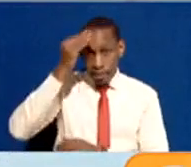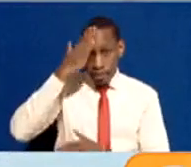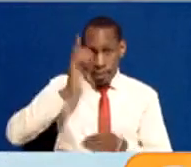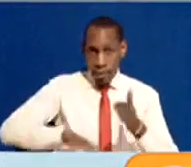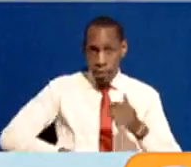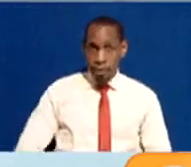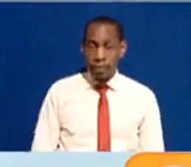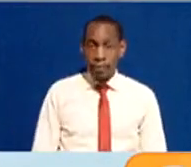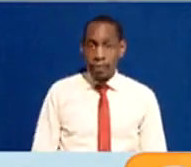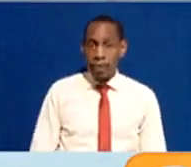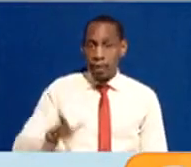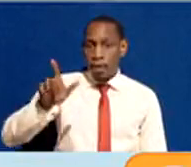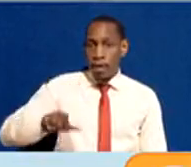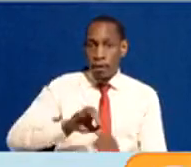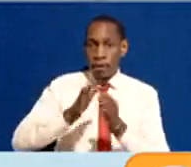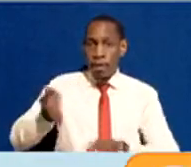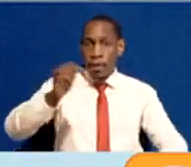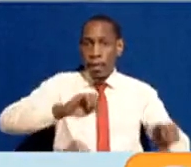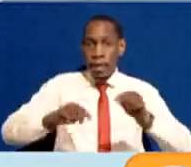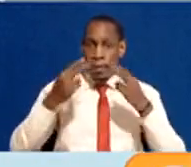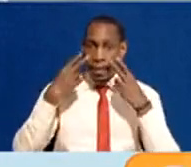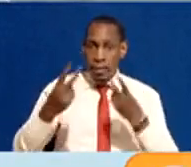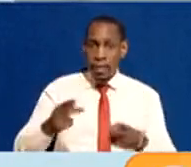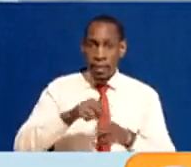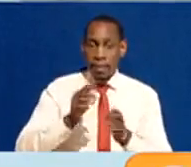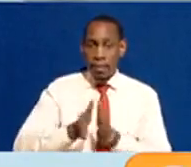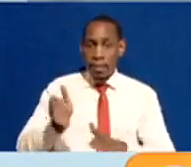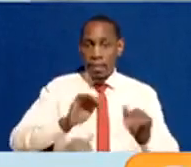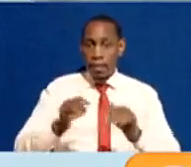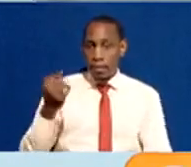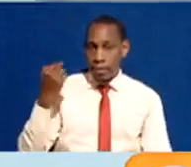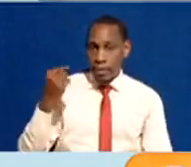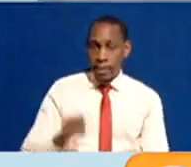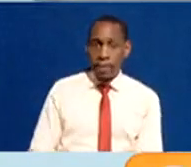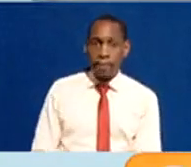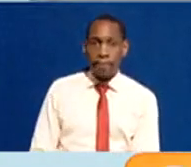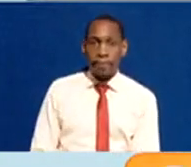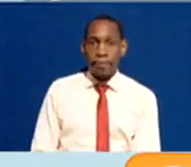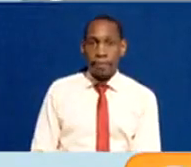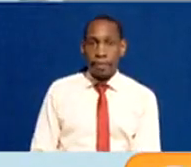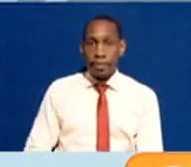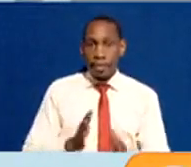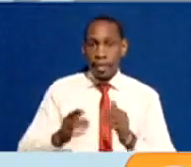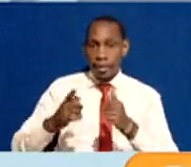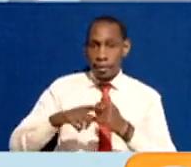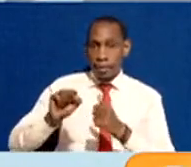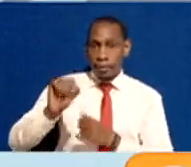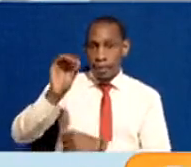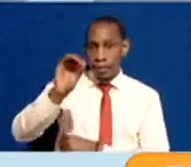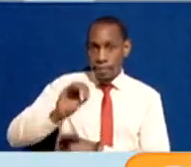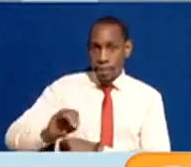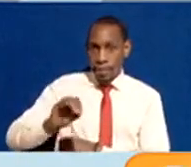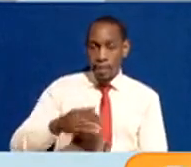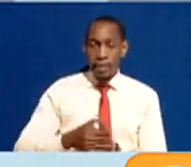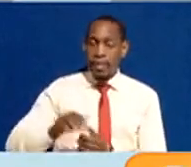this. The low voter turnout that was witnessed during the just-concluded election. At about 65%,